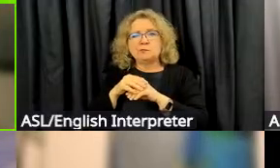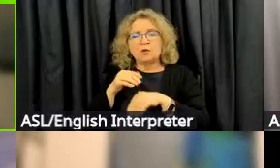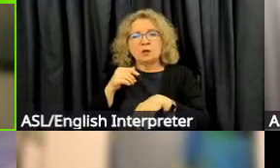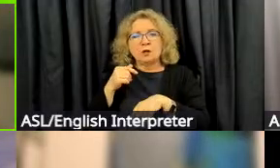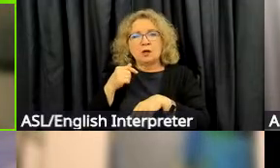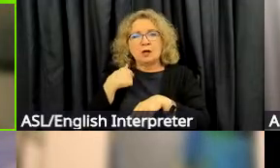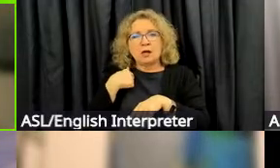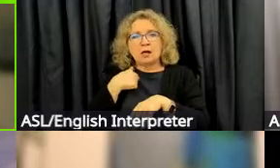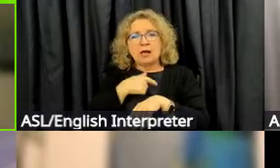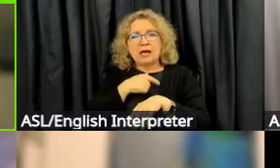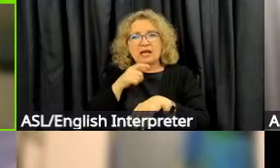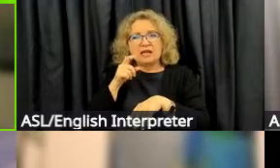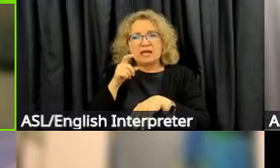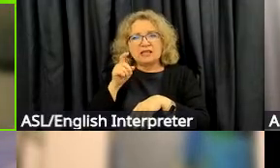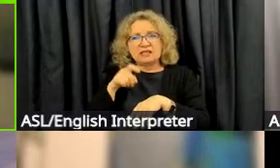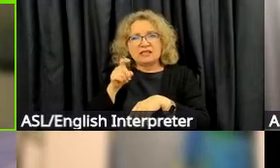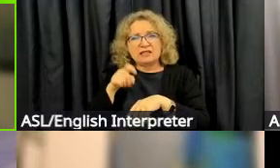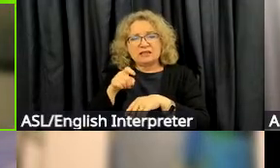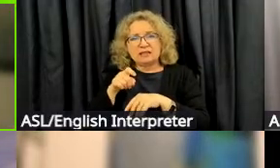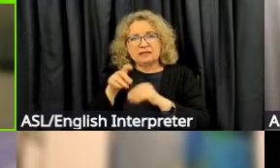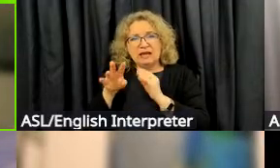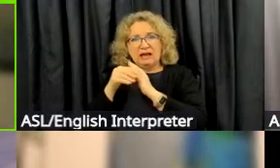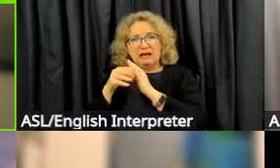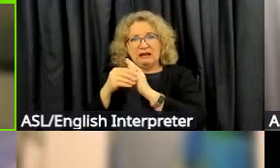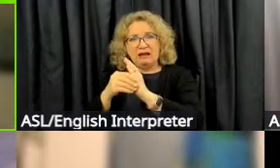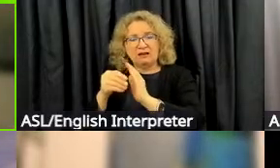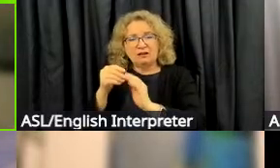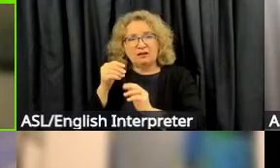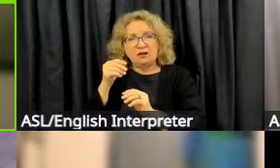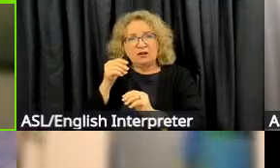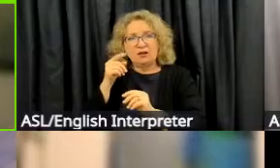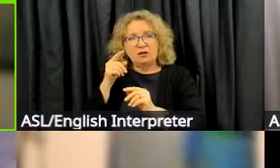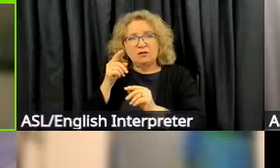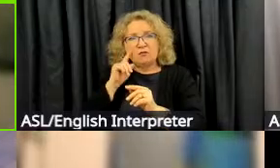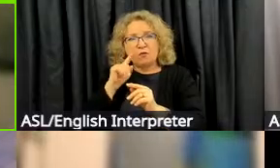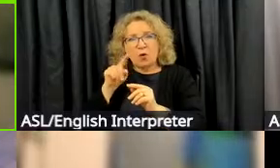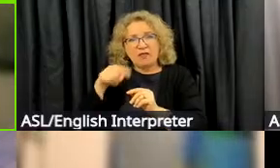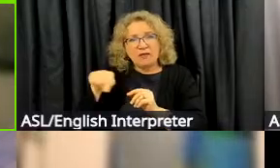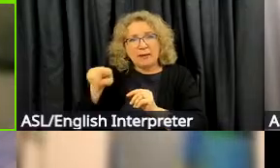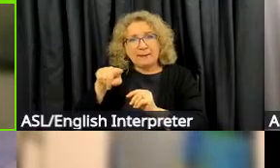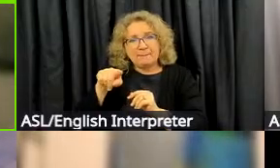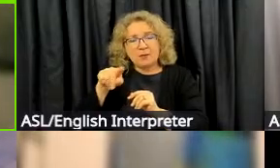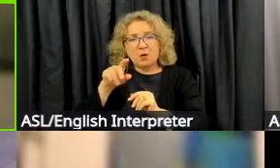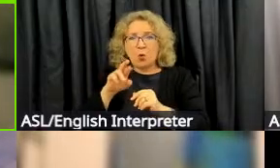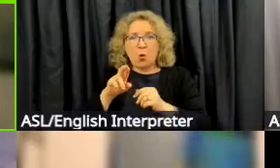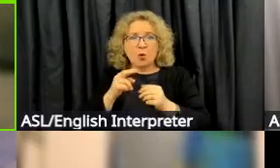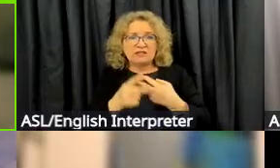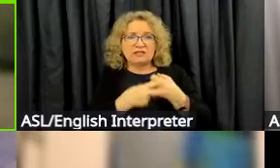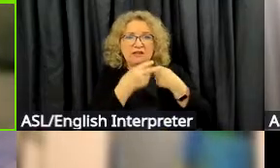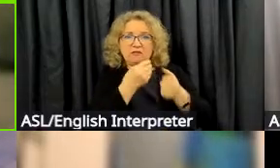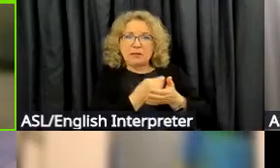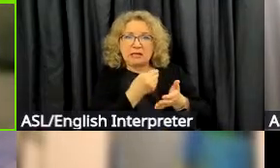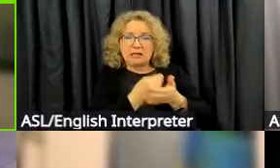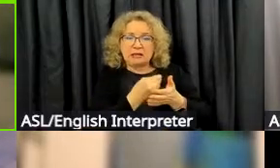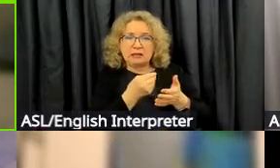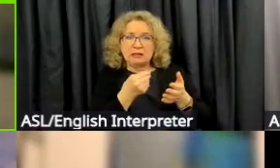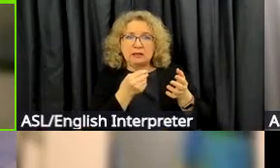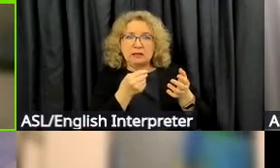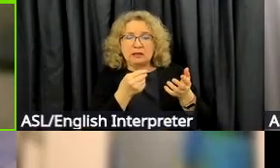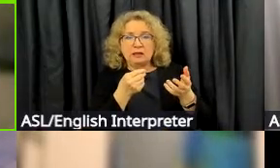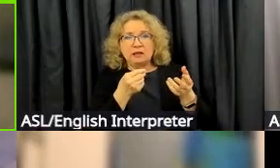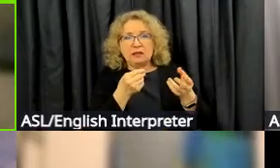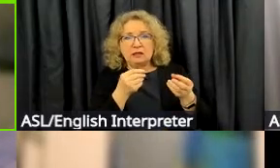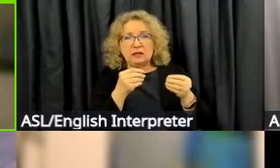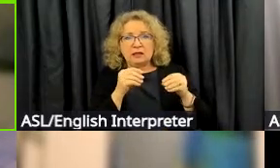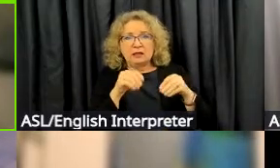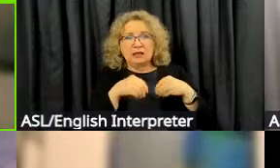cost savings, I kind of like maybe give the people some kind of like interesting ride one